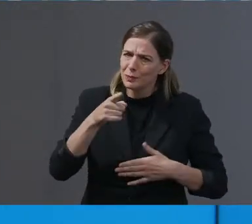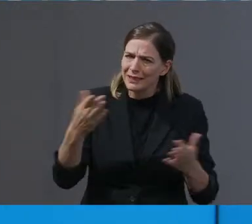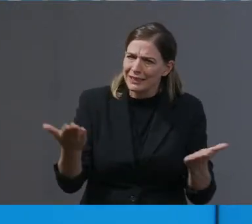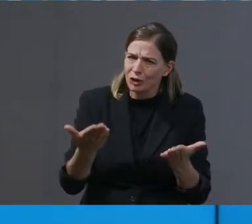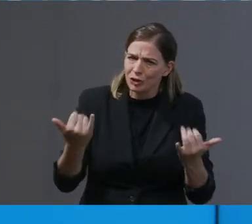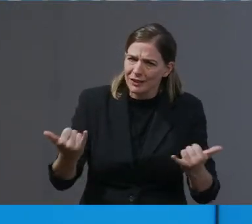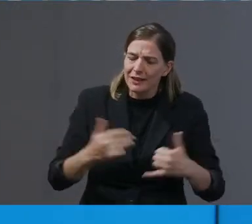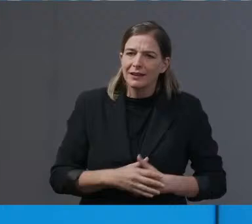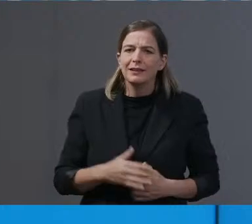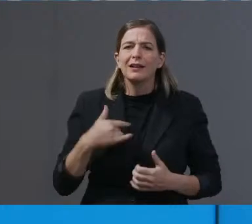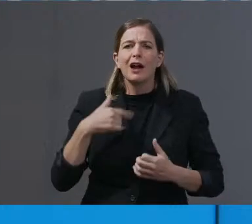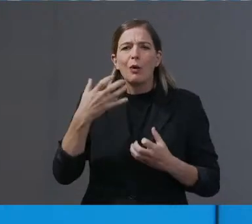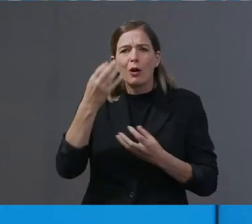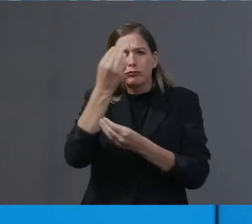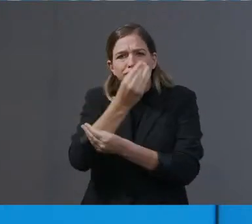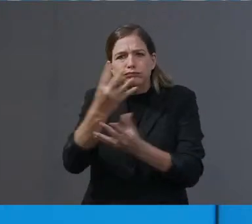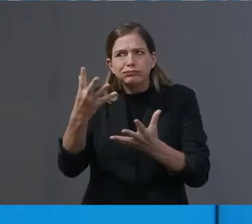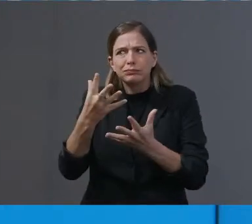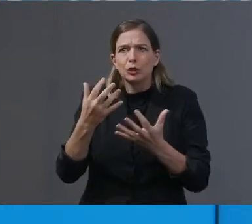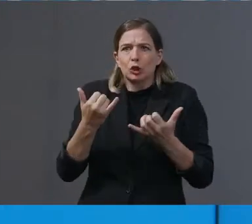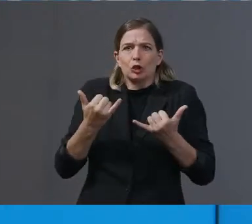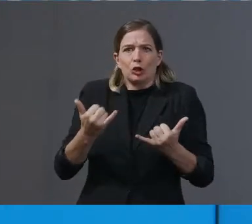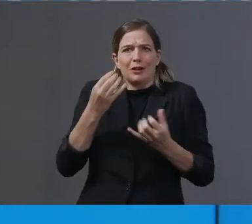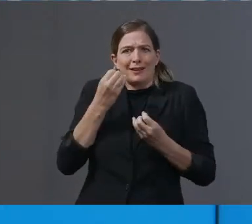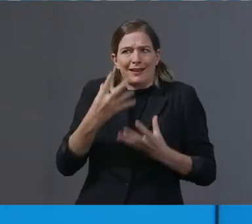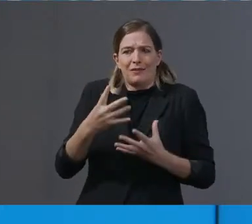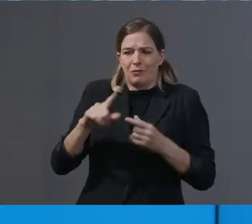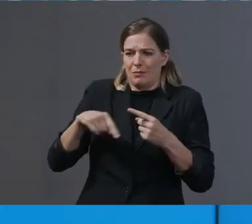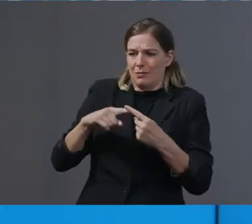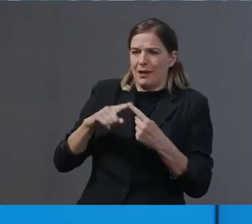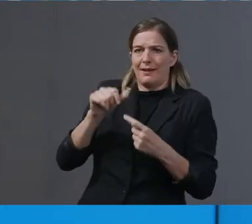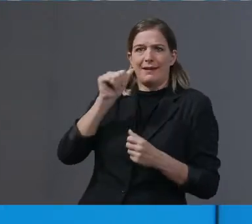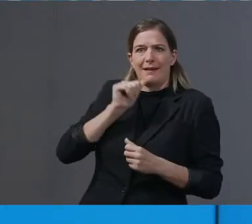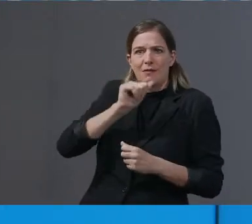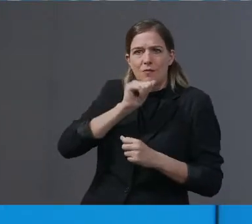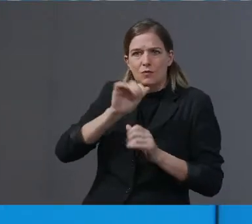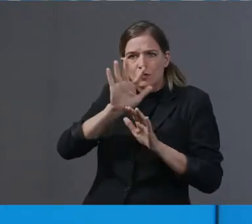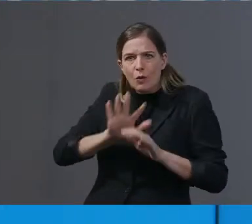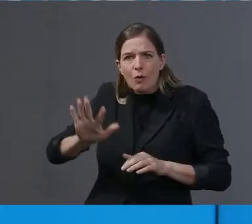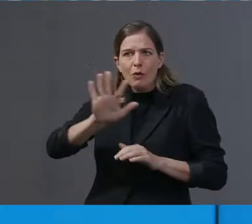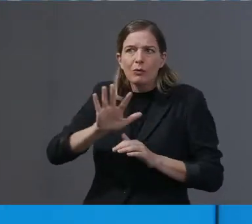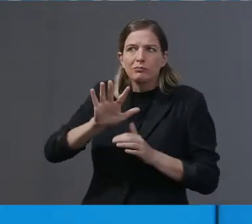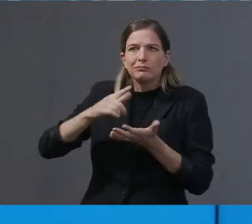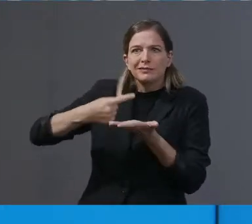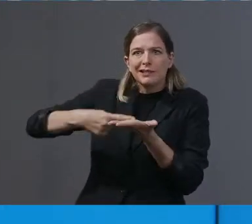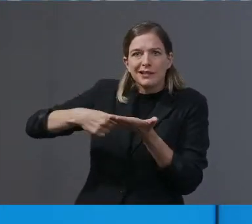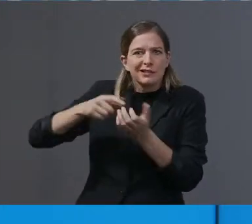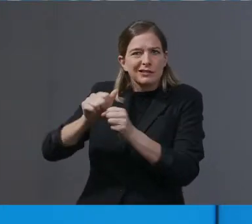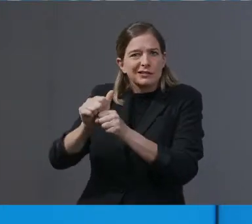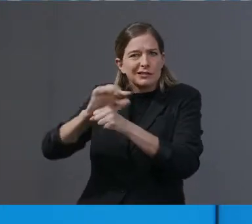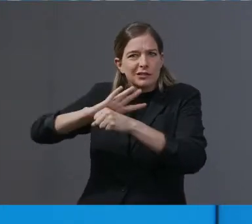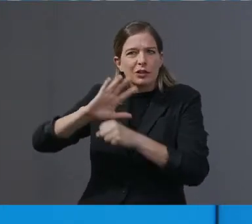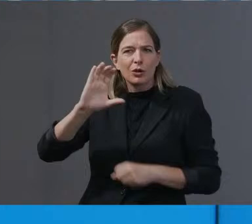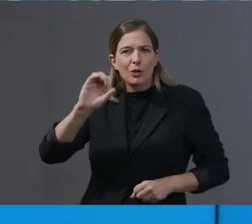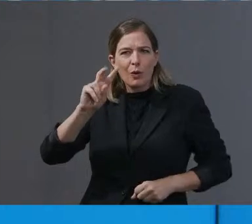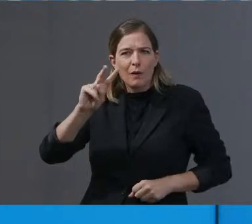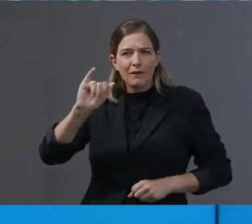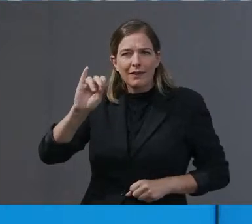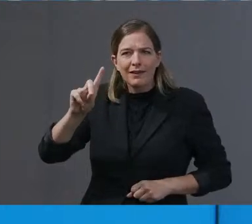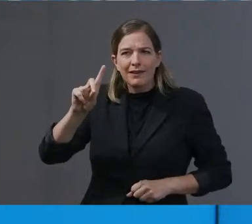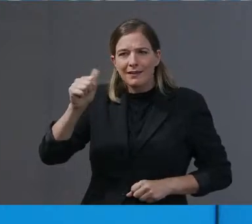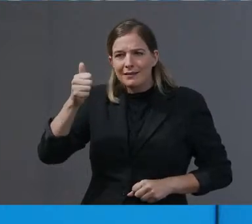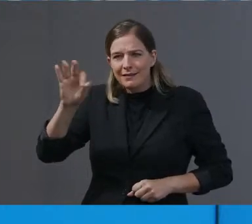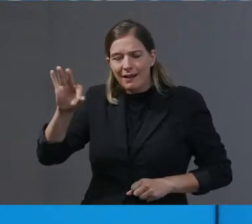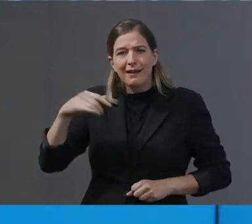latest update on where Arizona is around the coronavirus. We've been working on this issue